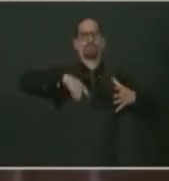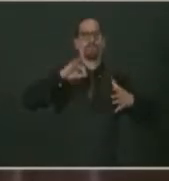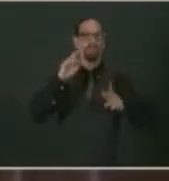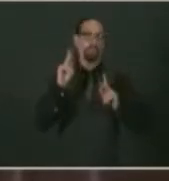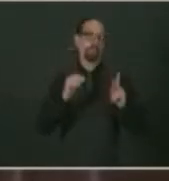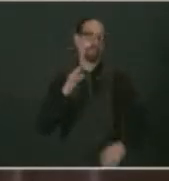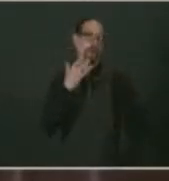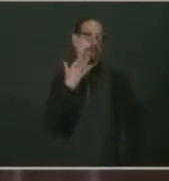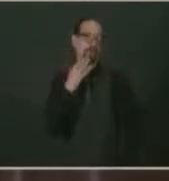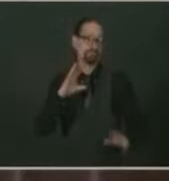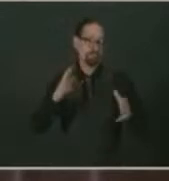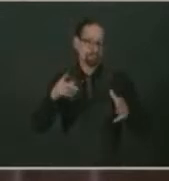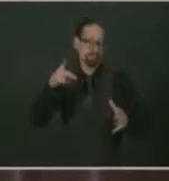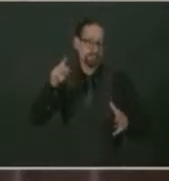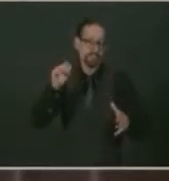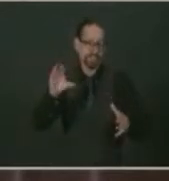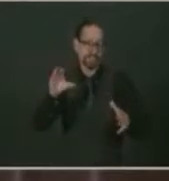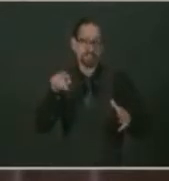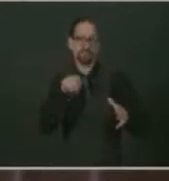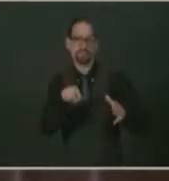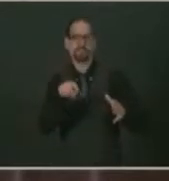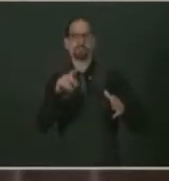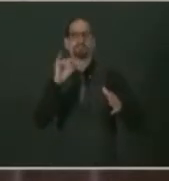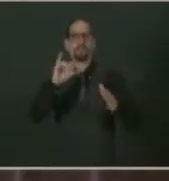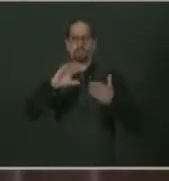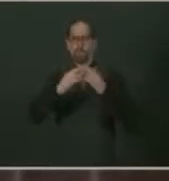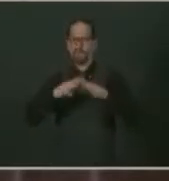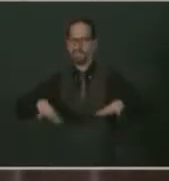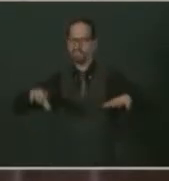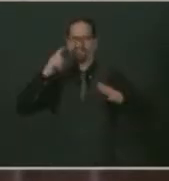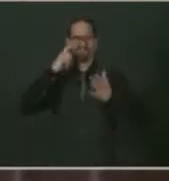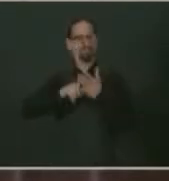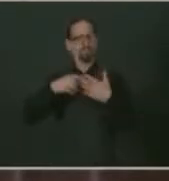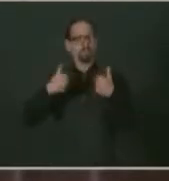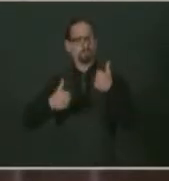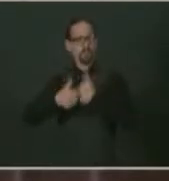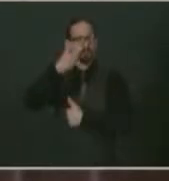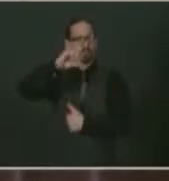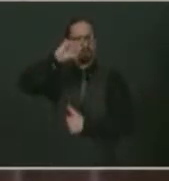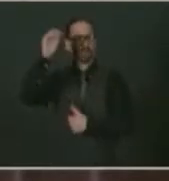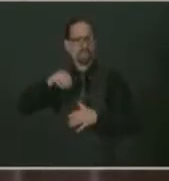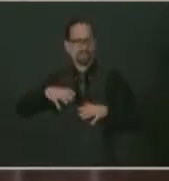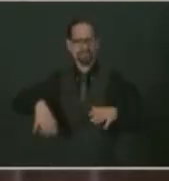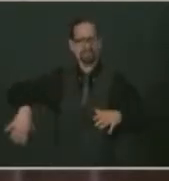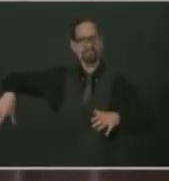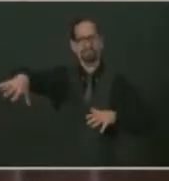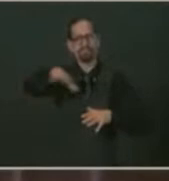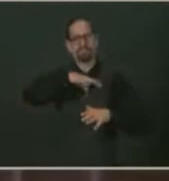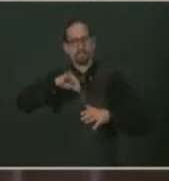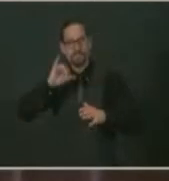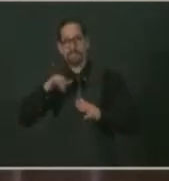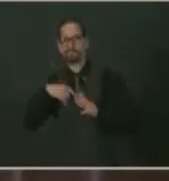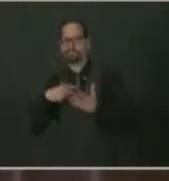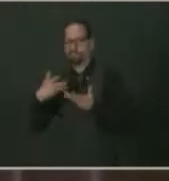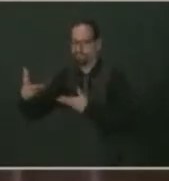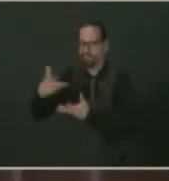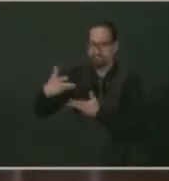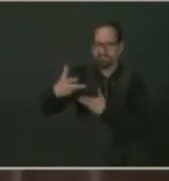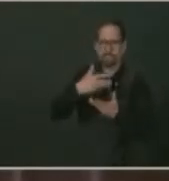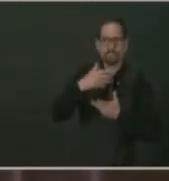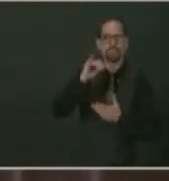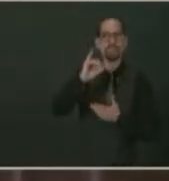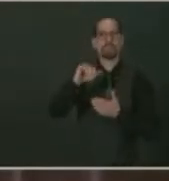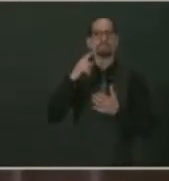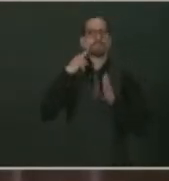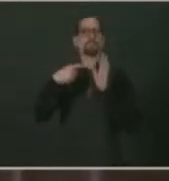proportion of some of those communities. And our model is what occurred in Central Falls.